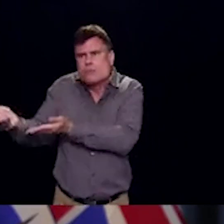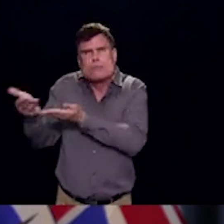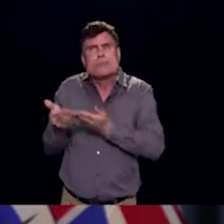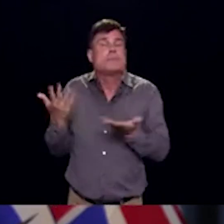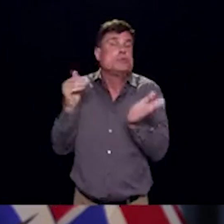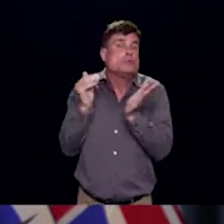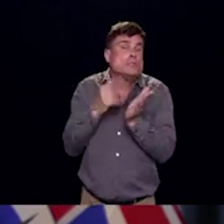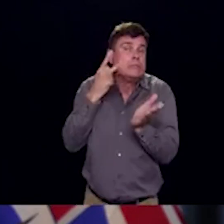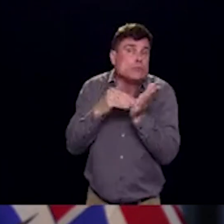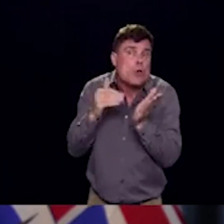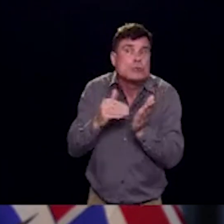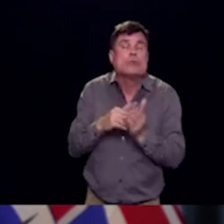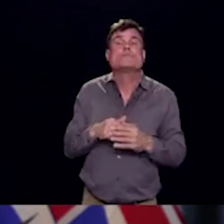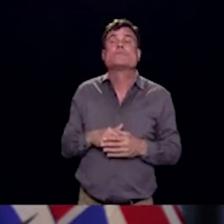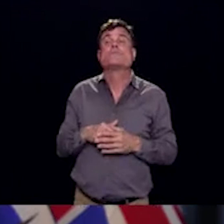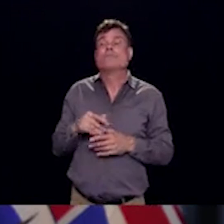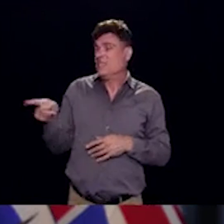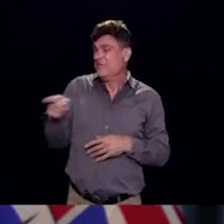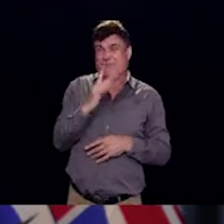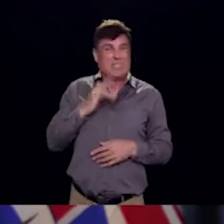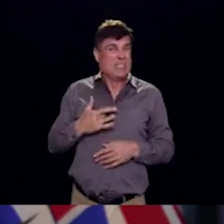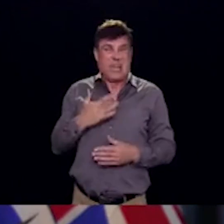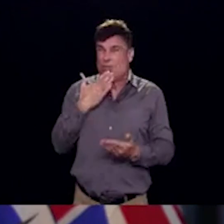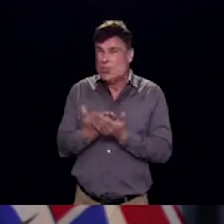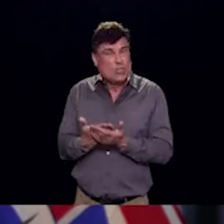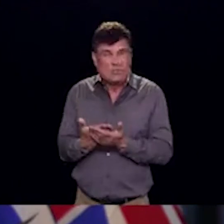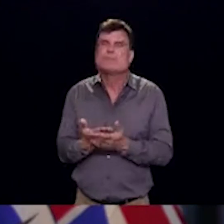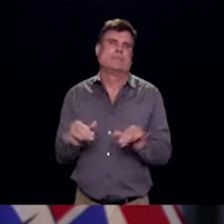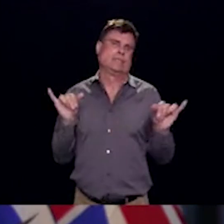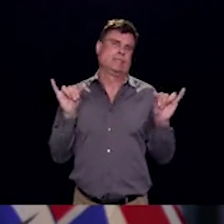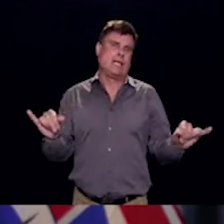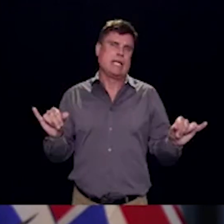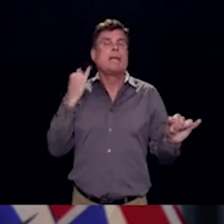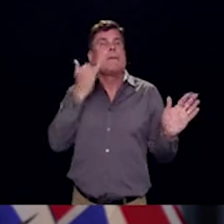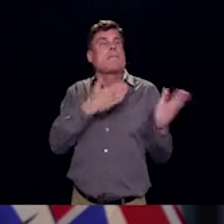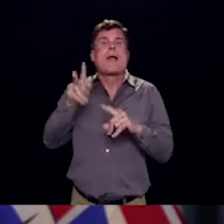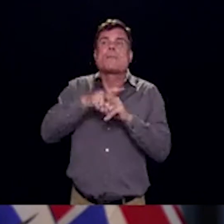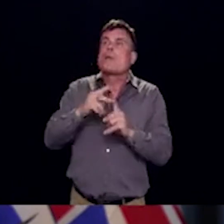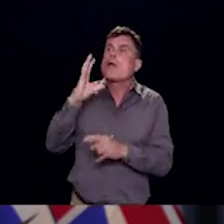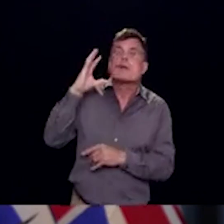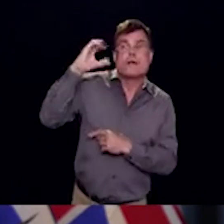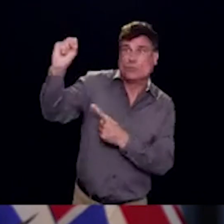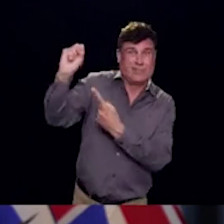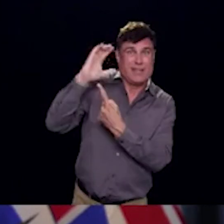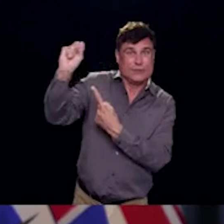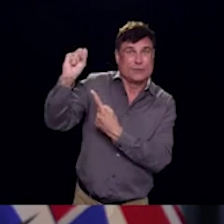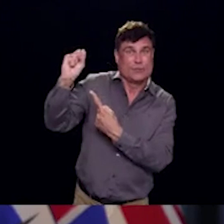as possible, but to ensure that you do follow the rules for safe social interactions when you go